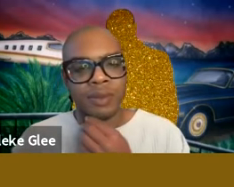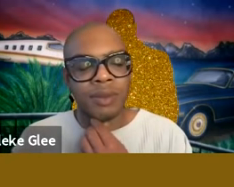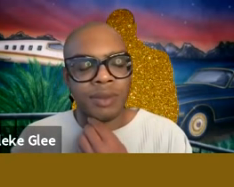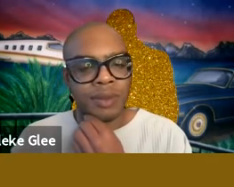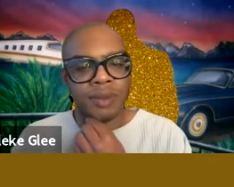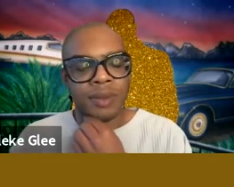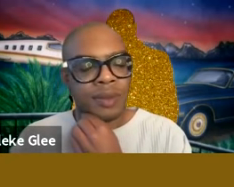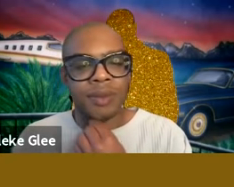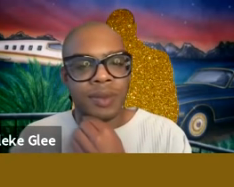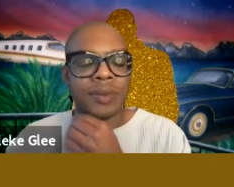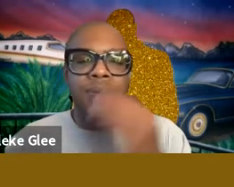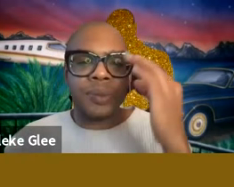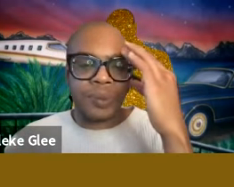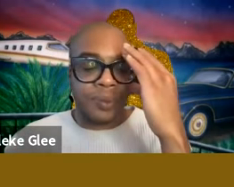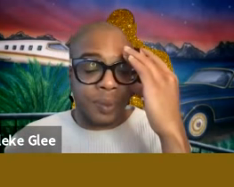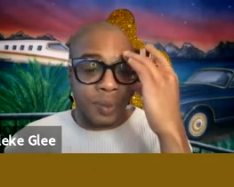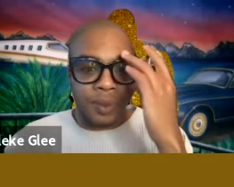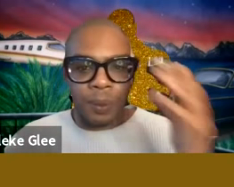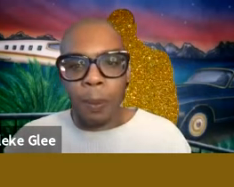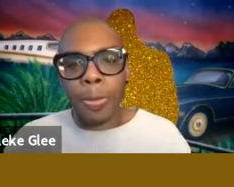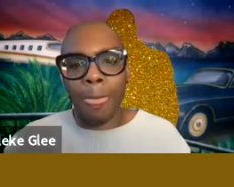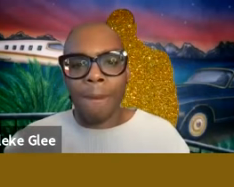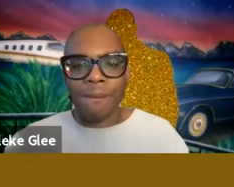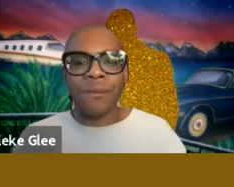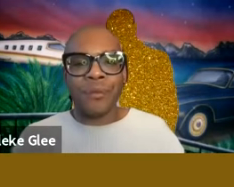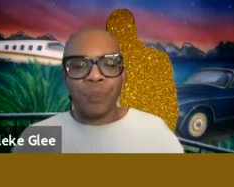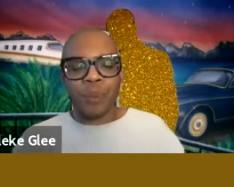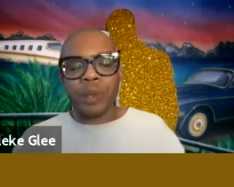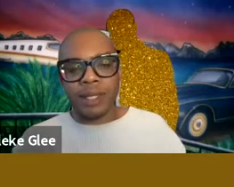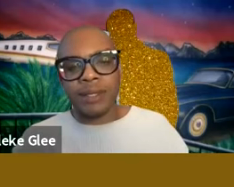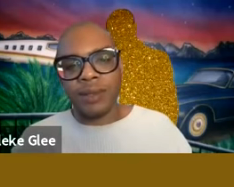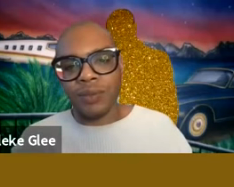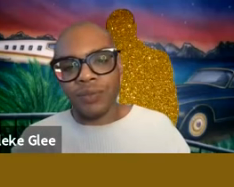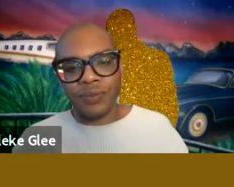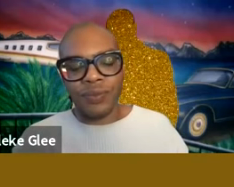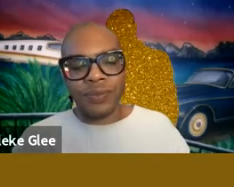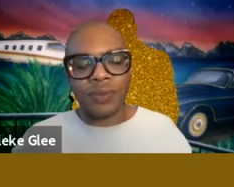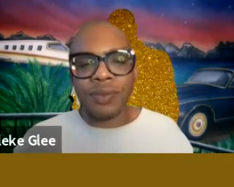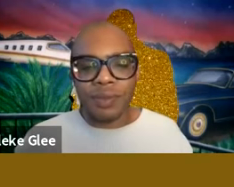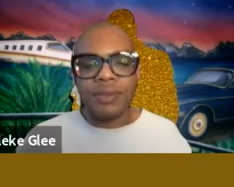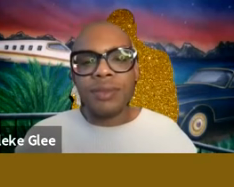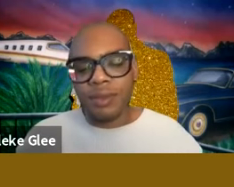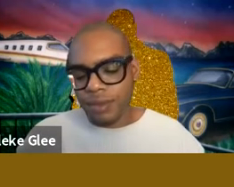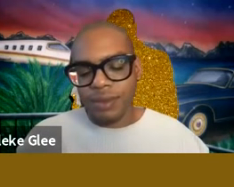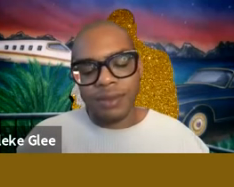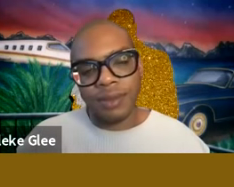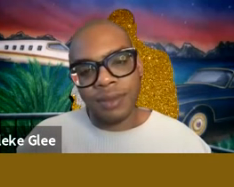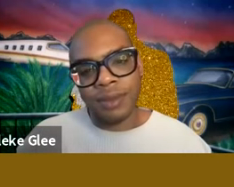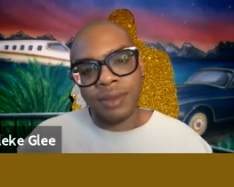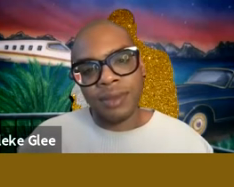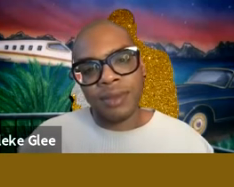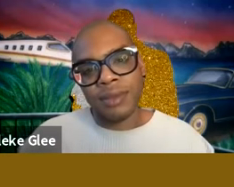where the community comes together. That's where you'll see intergenerational partying from grandparents to parents to children to